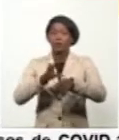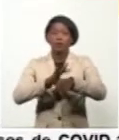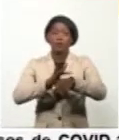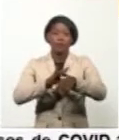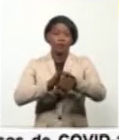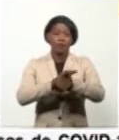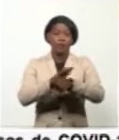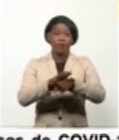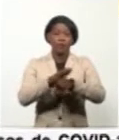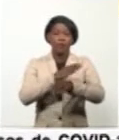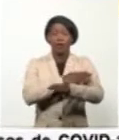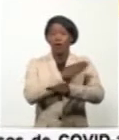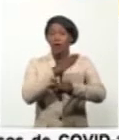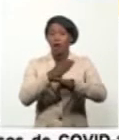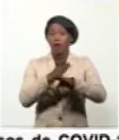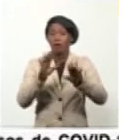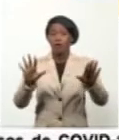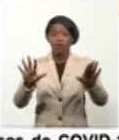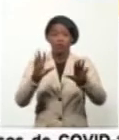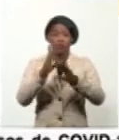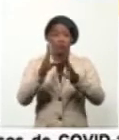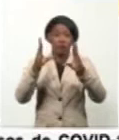up until 12